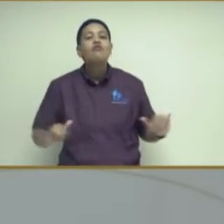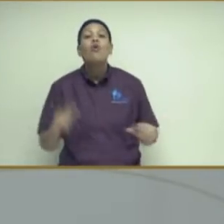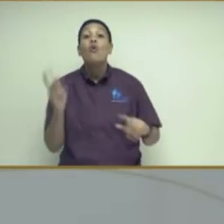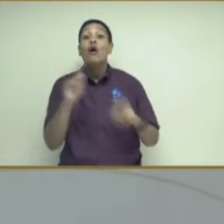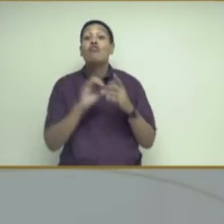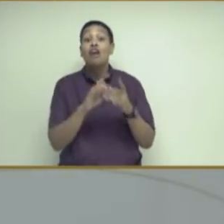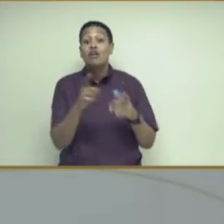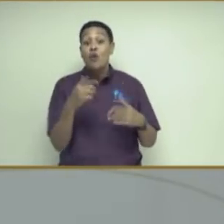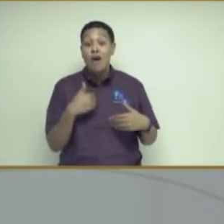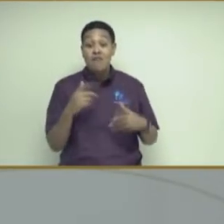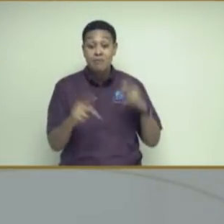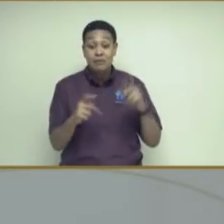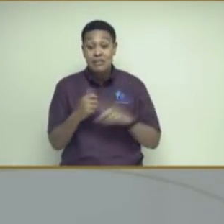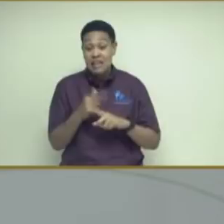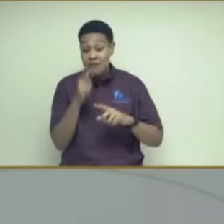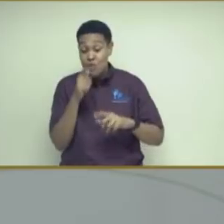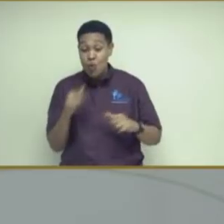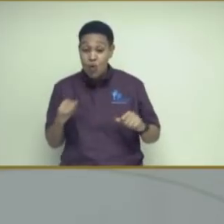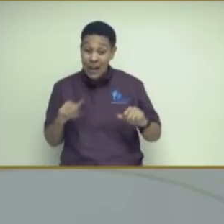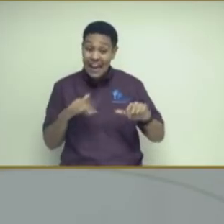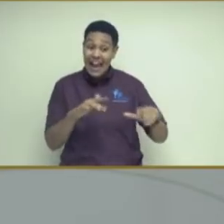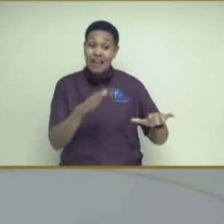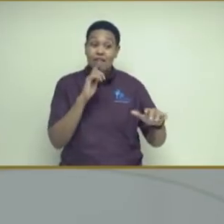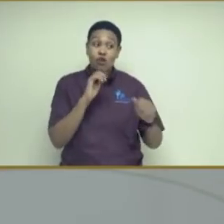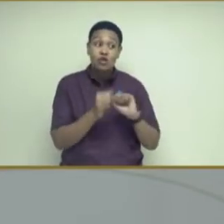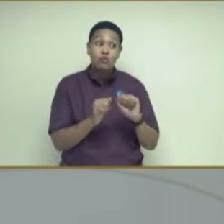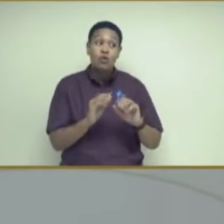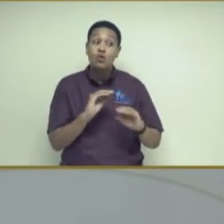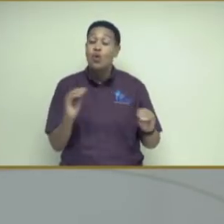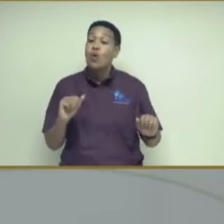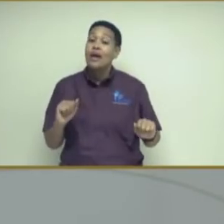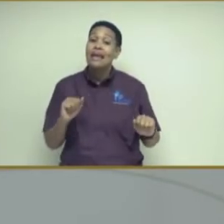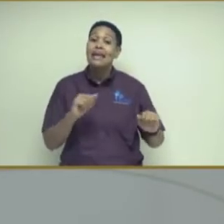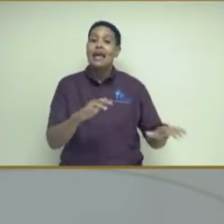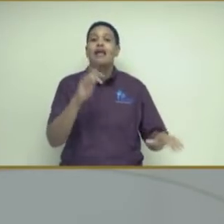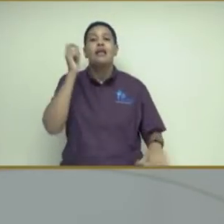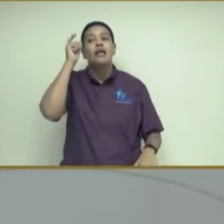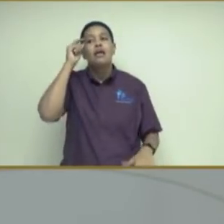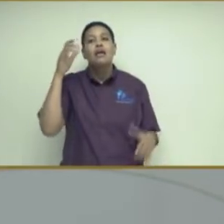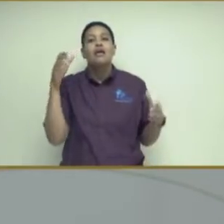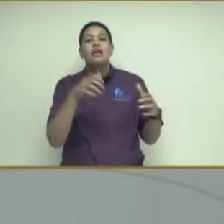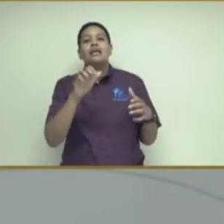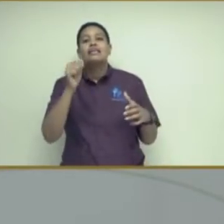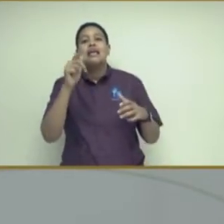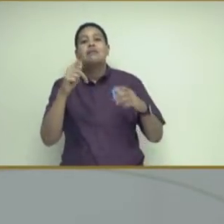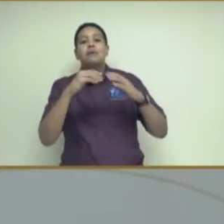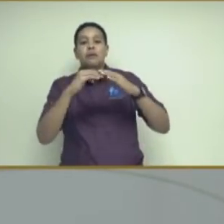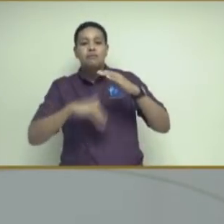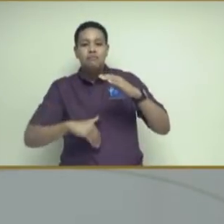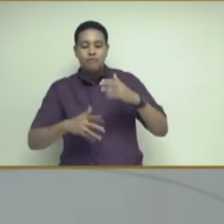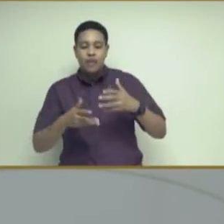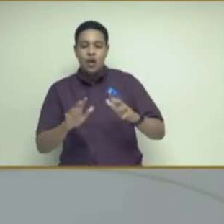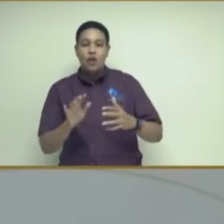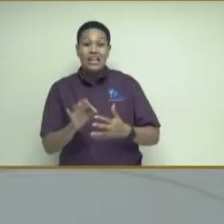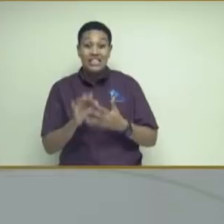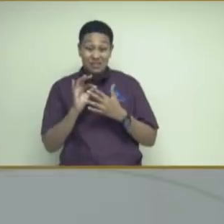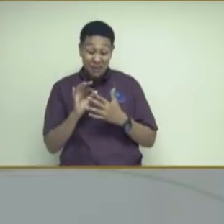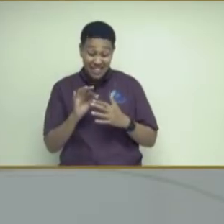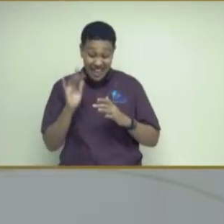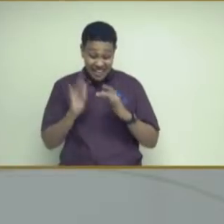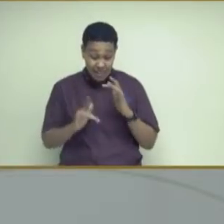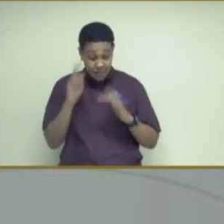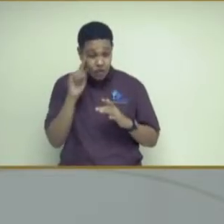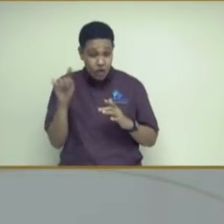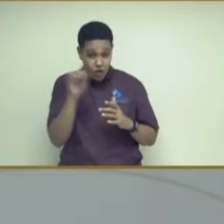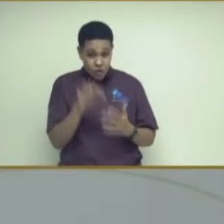is that you have persons that are gathering, no gatherings for more than 10 persons are allowed, especially except for